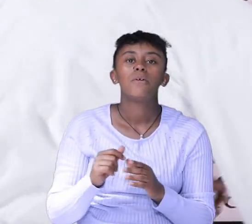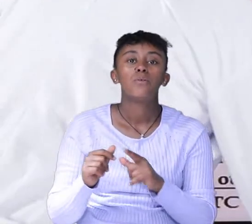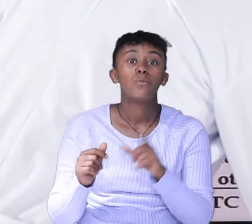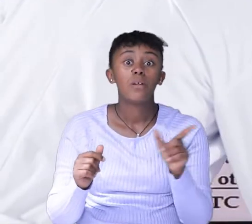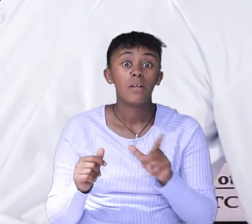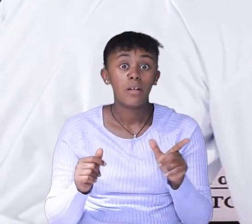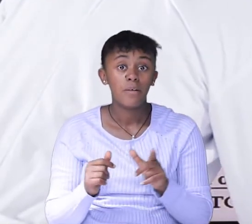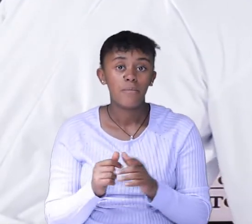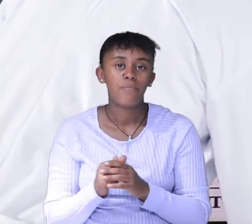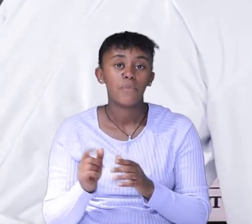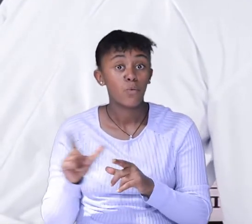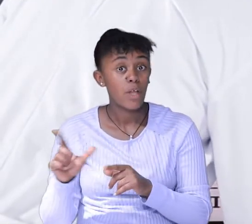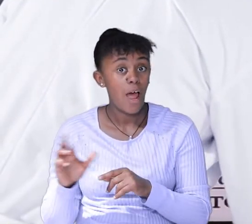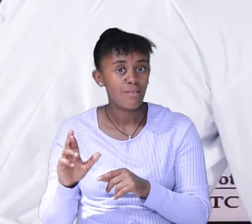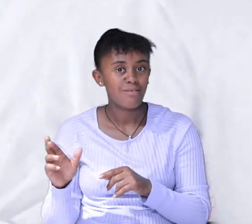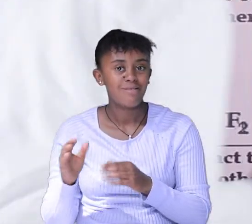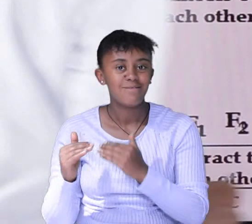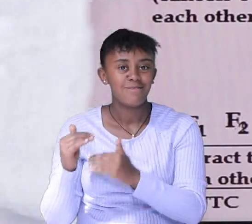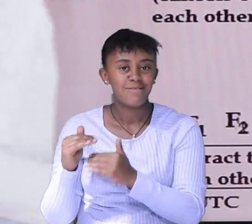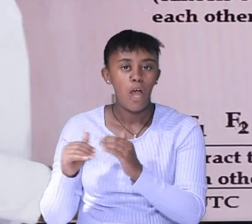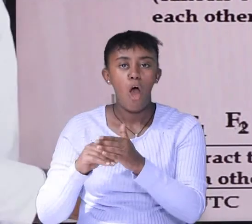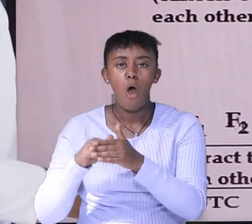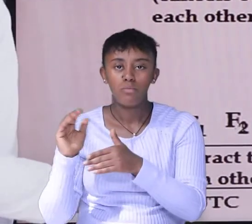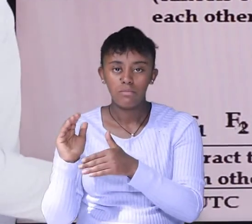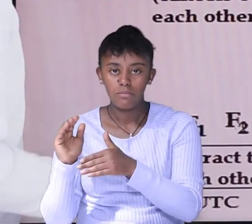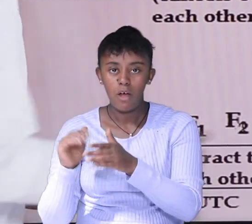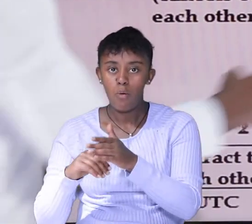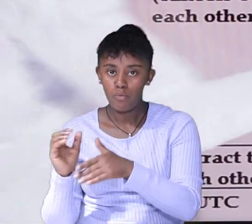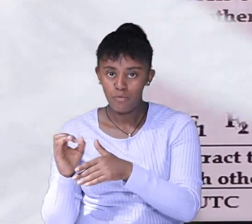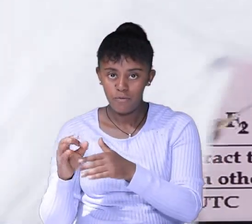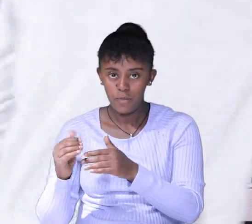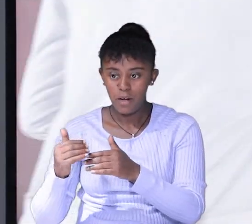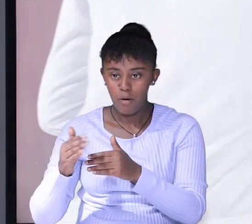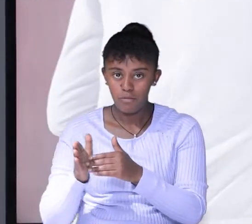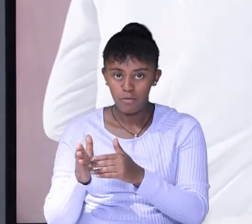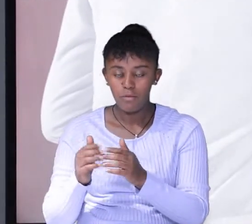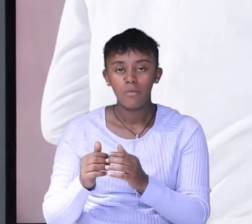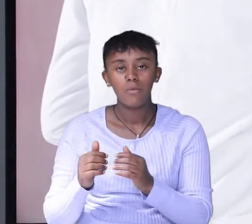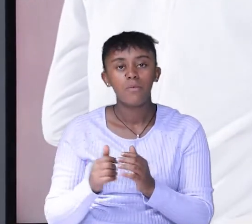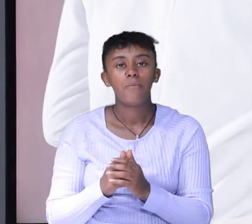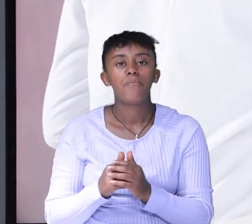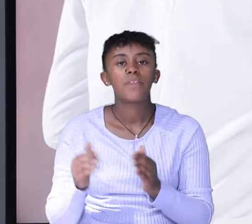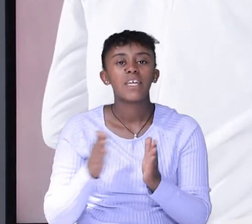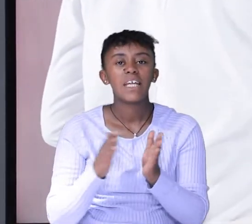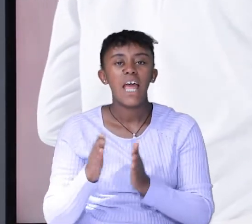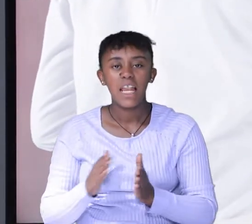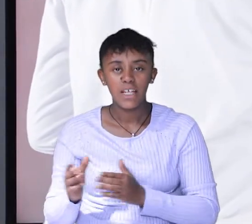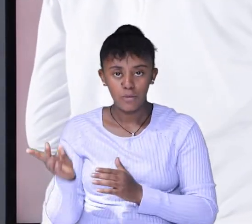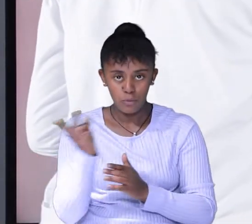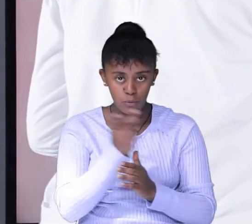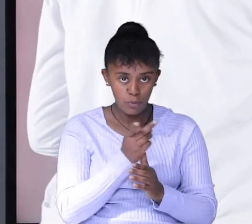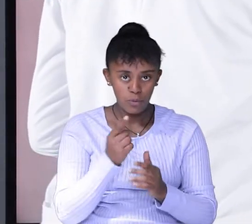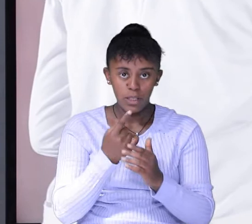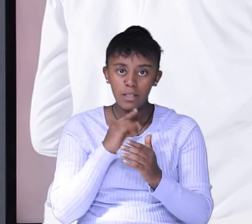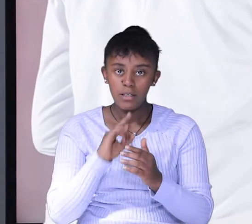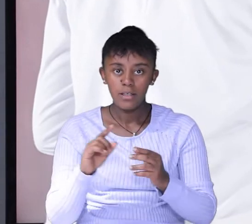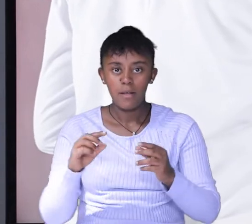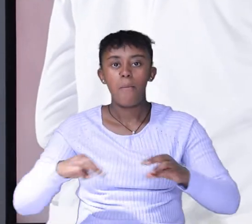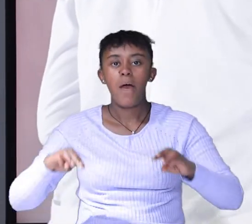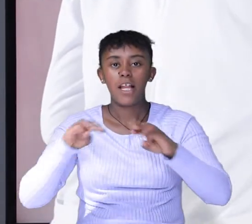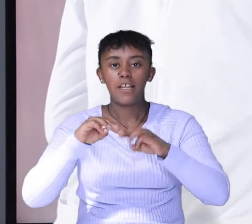reversed question. We'll try to see this in the next unit, electromagnetic induction. So if it is possible to produce